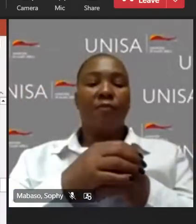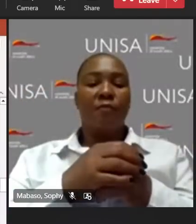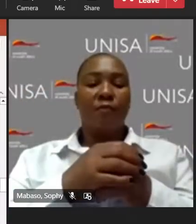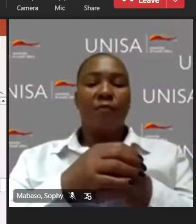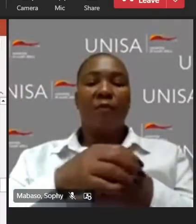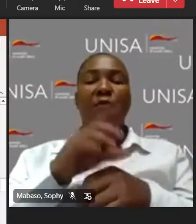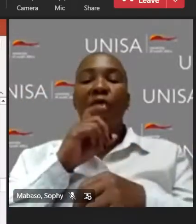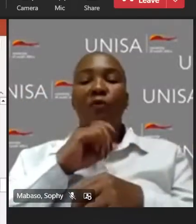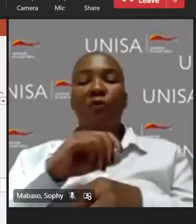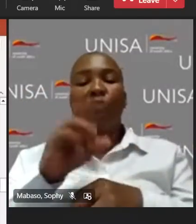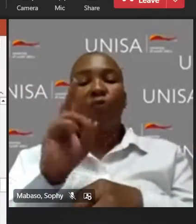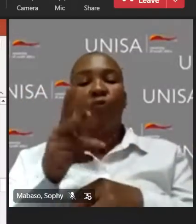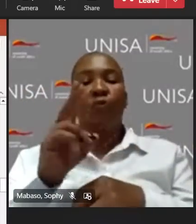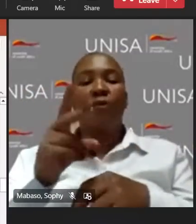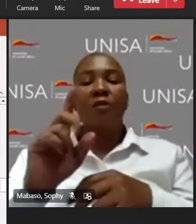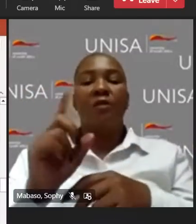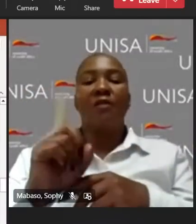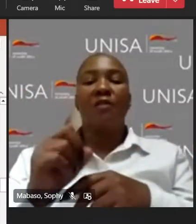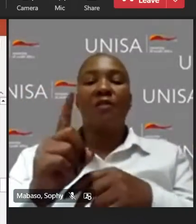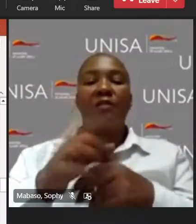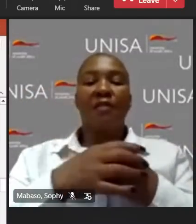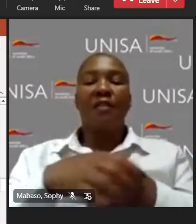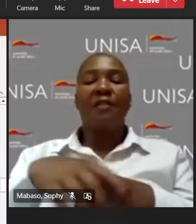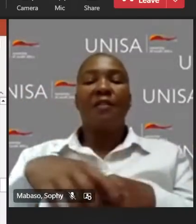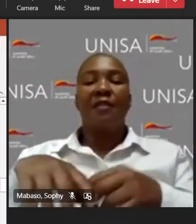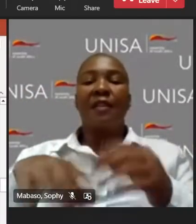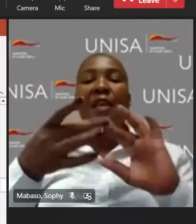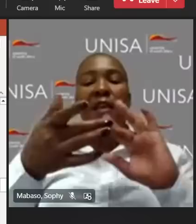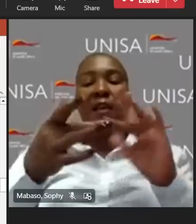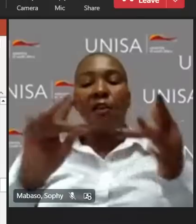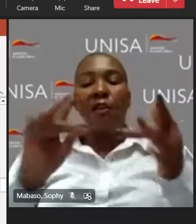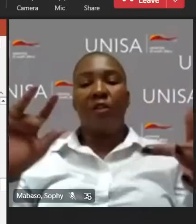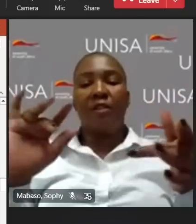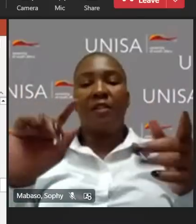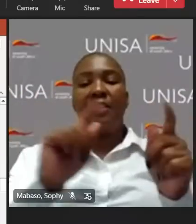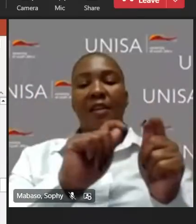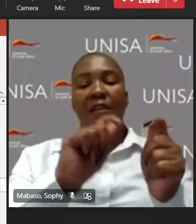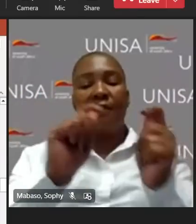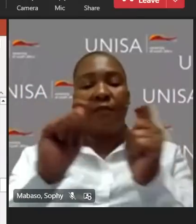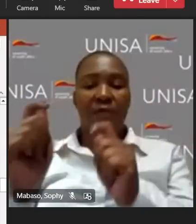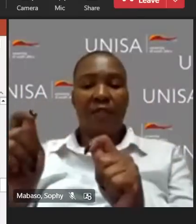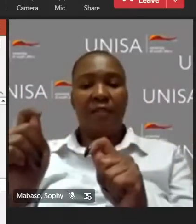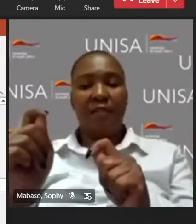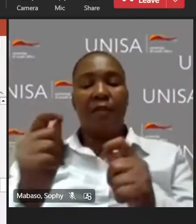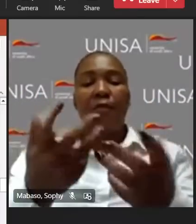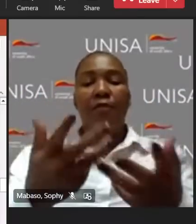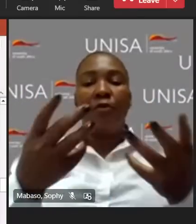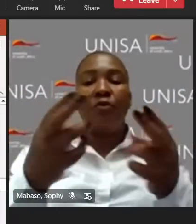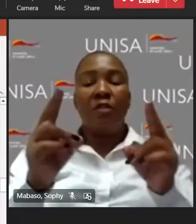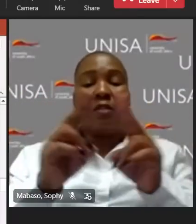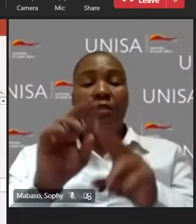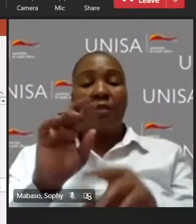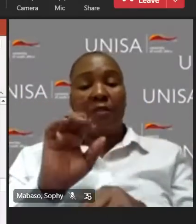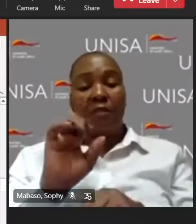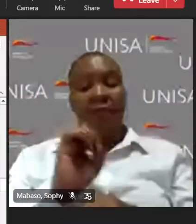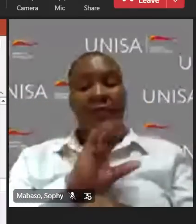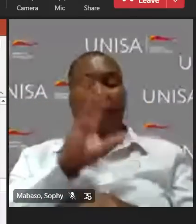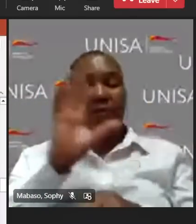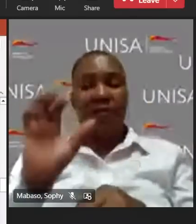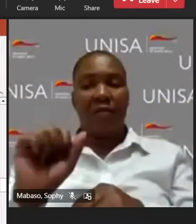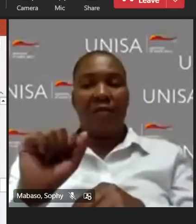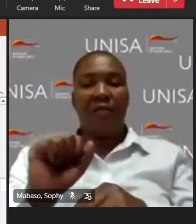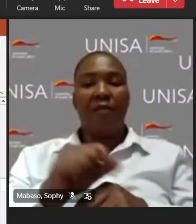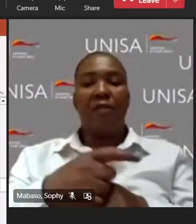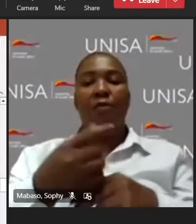use EFT, where Unisa is pre-approved on